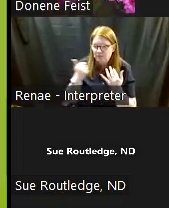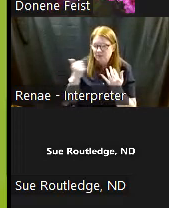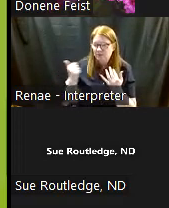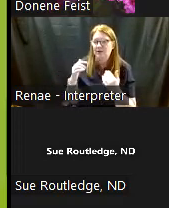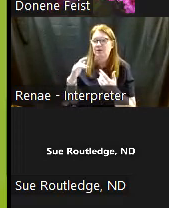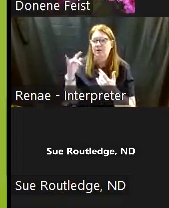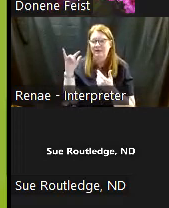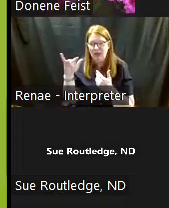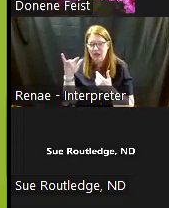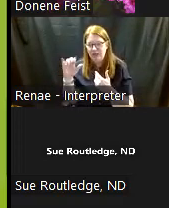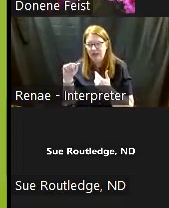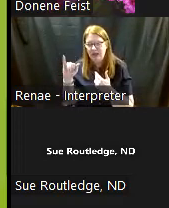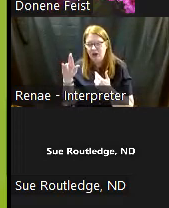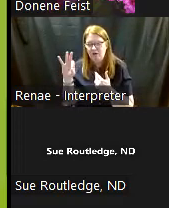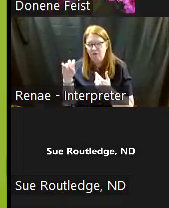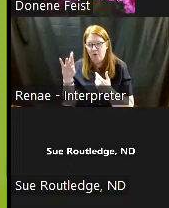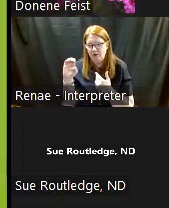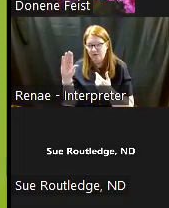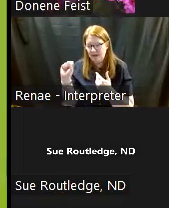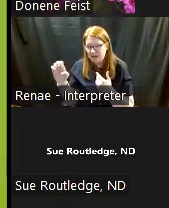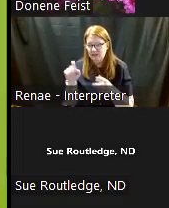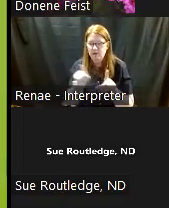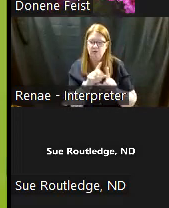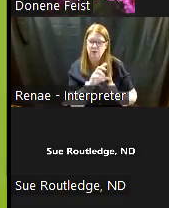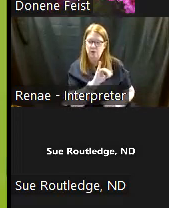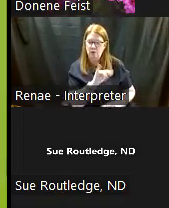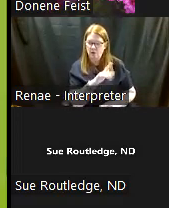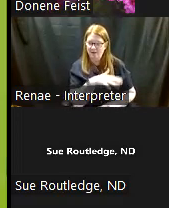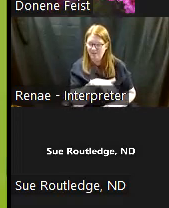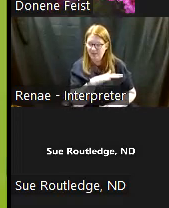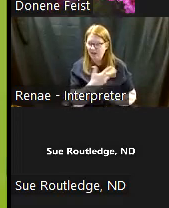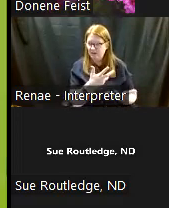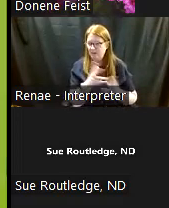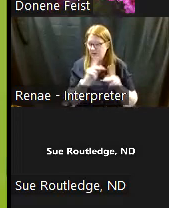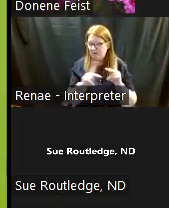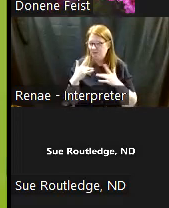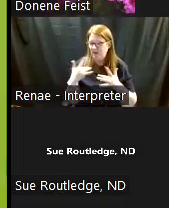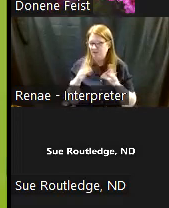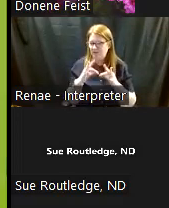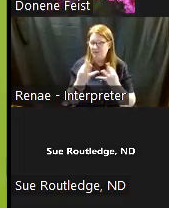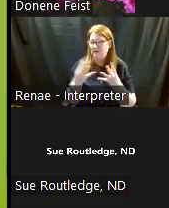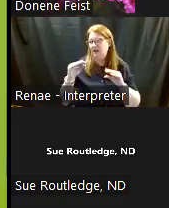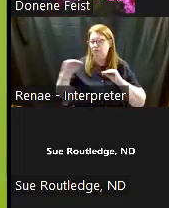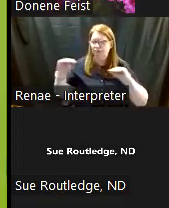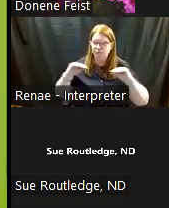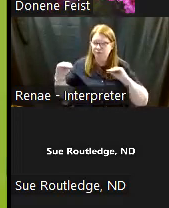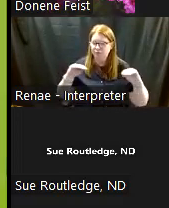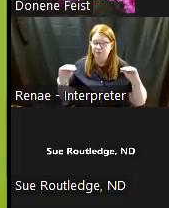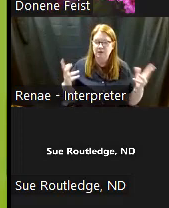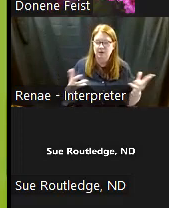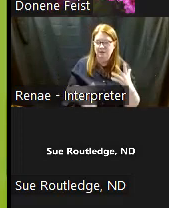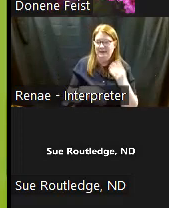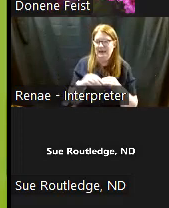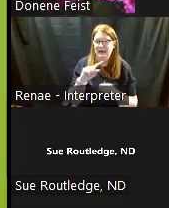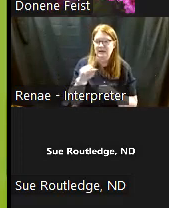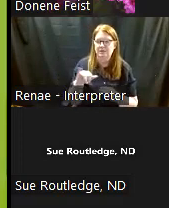oil field and all the things. So EHDI Pals, I can pull up, or your parents can pull up, and wherever you're moving, we can just put your zip code in and then